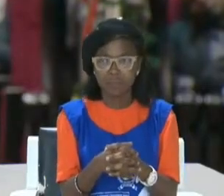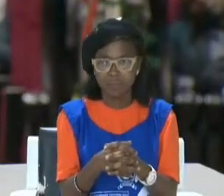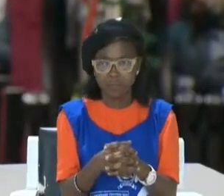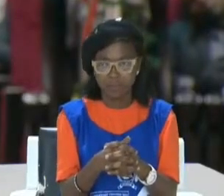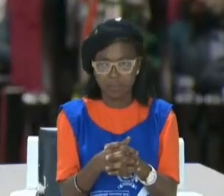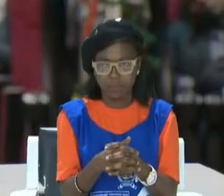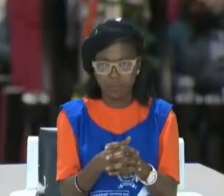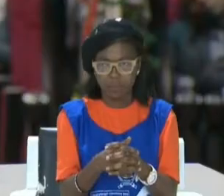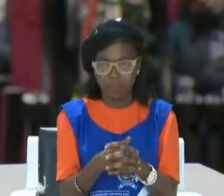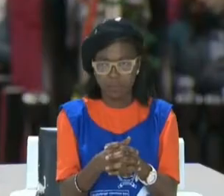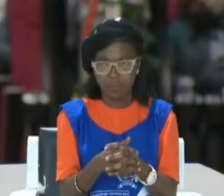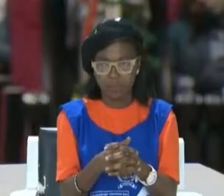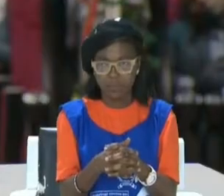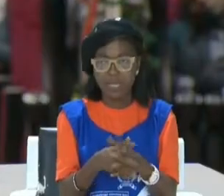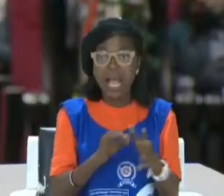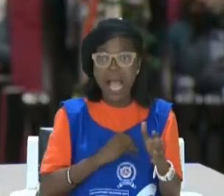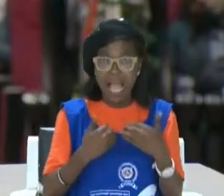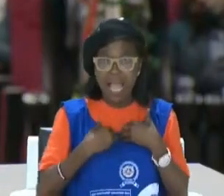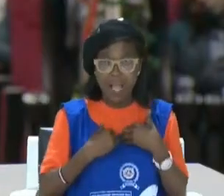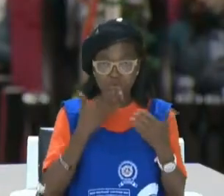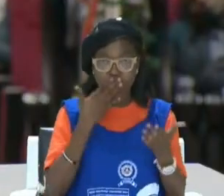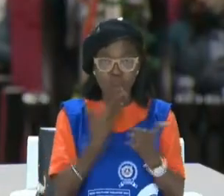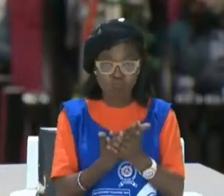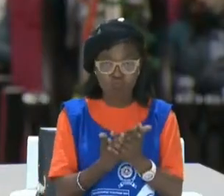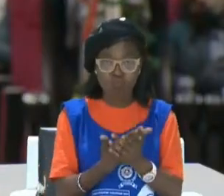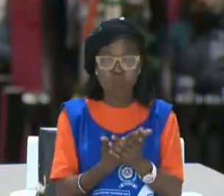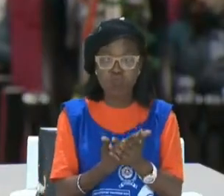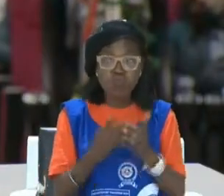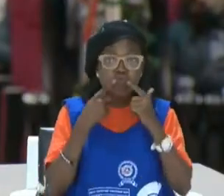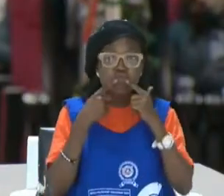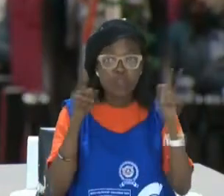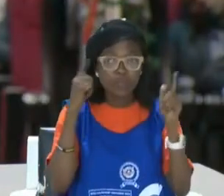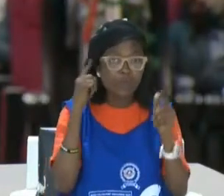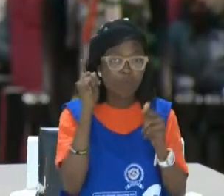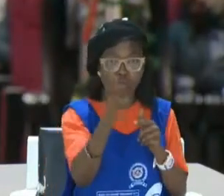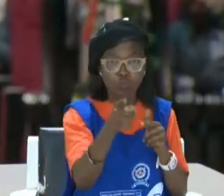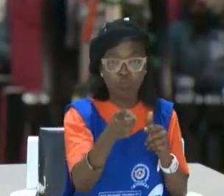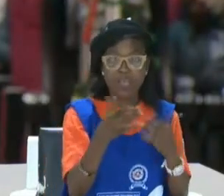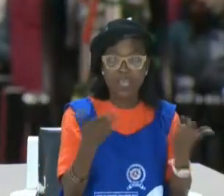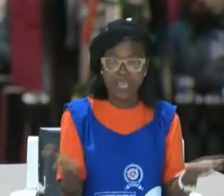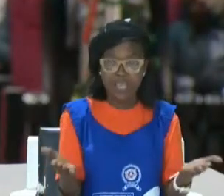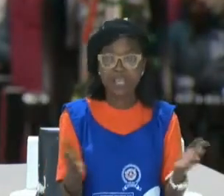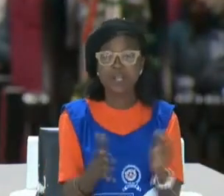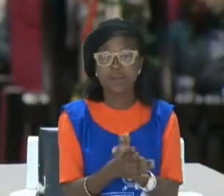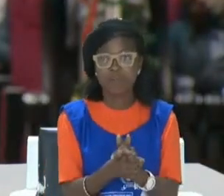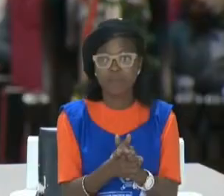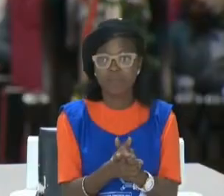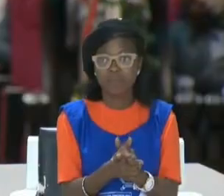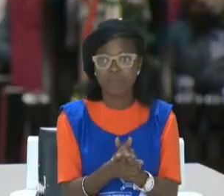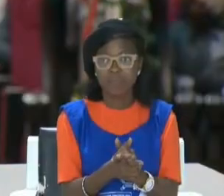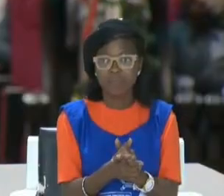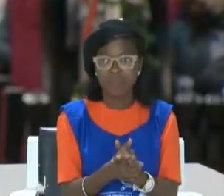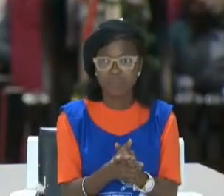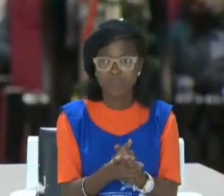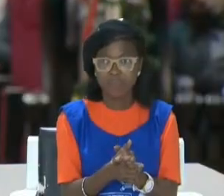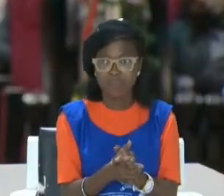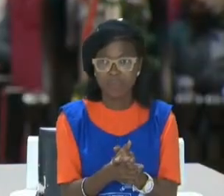I have good news for someone here. This is me speaking, and I know my father is backing me up.